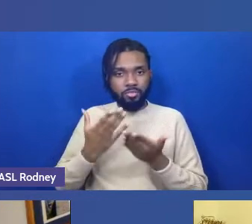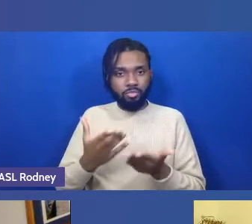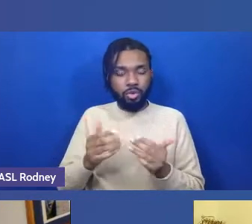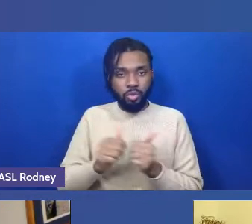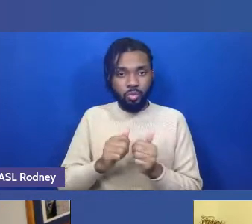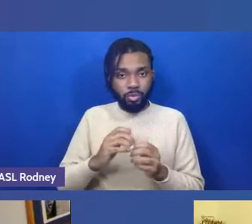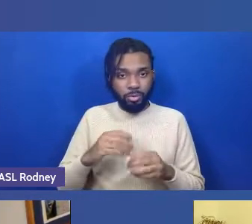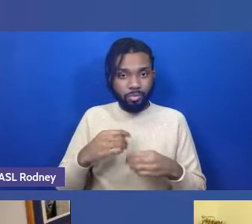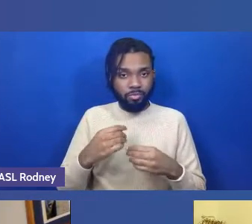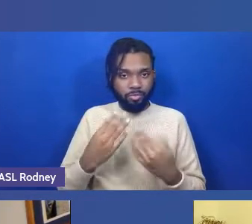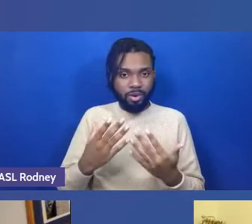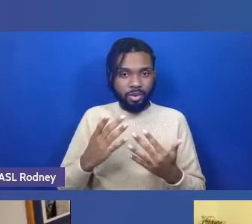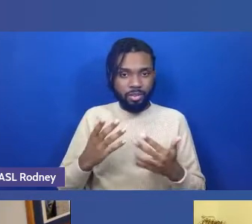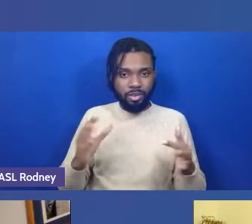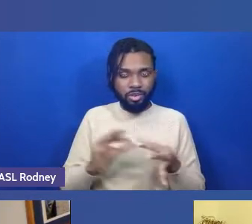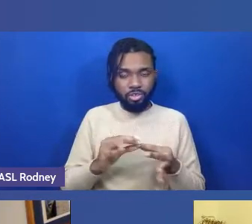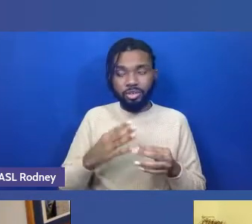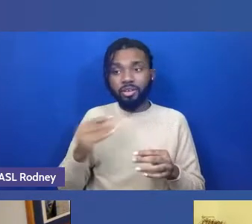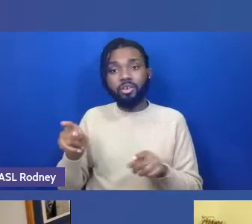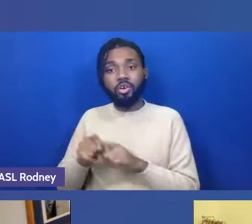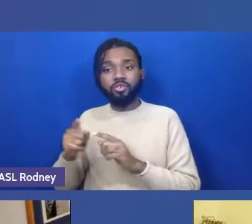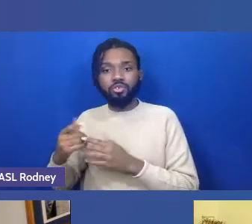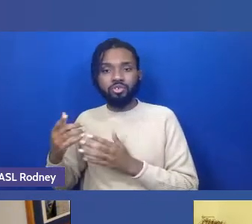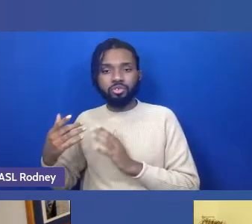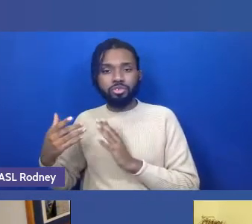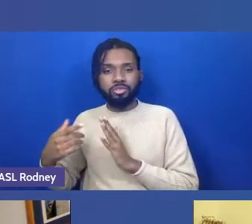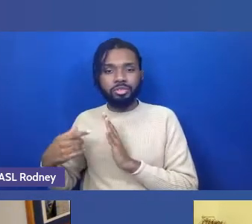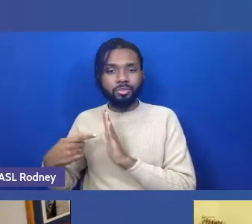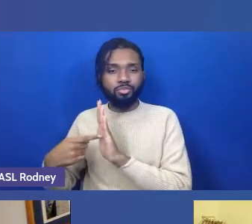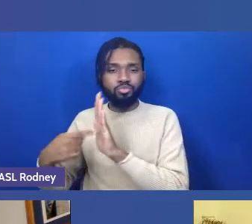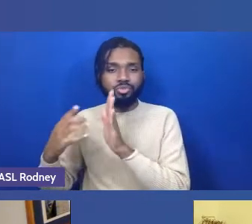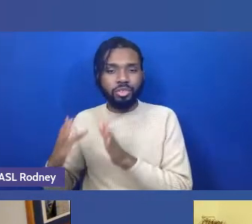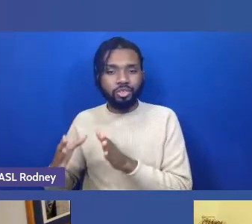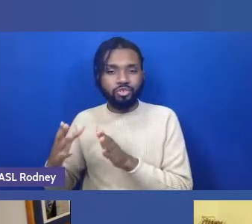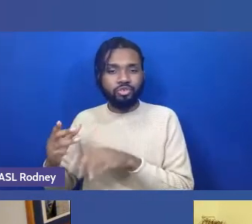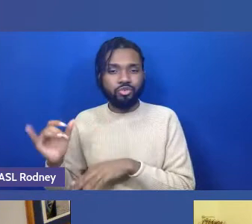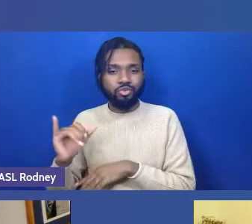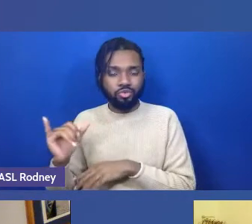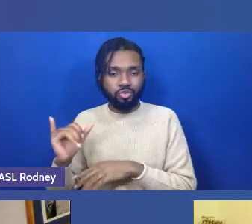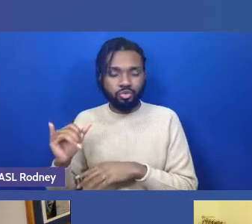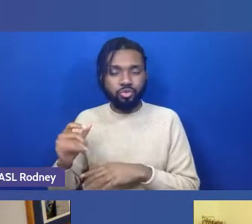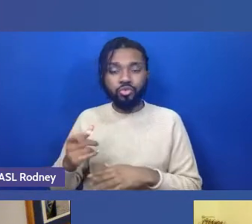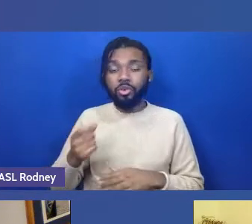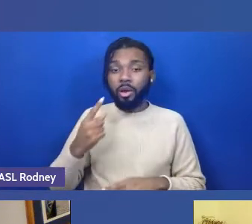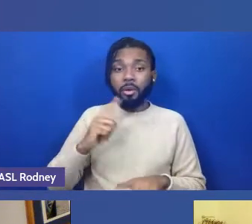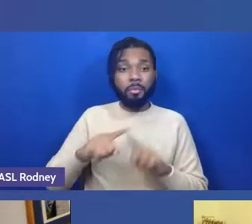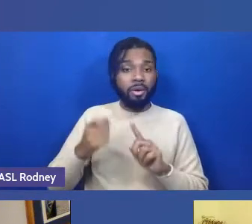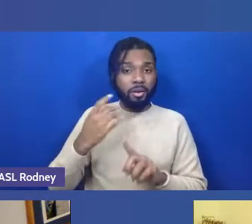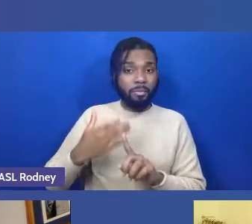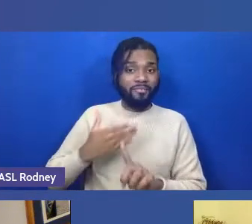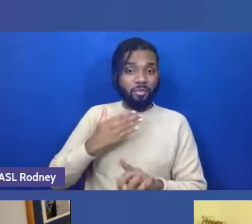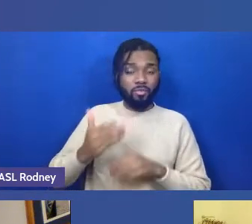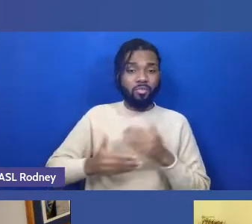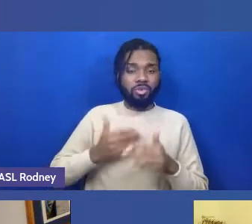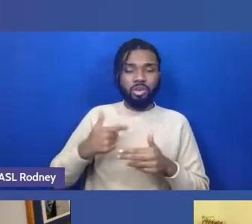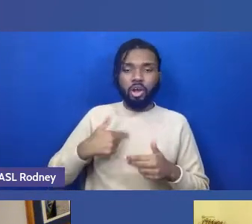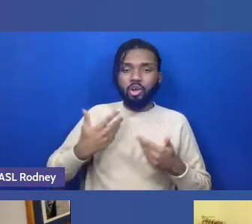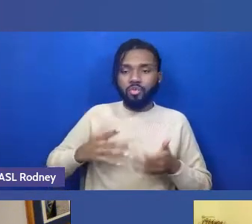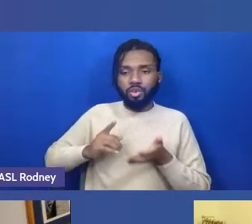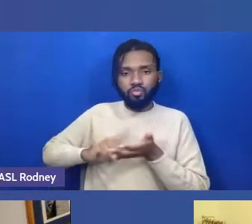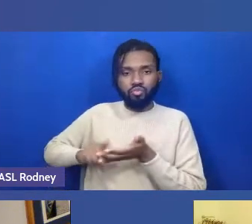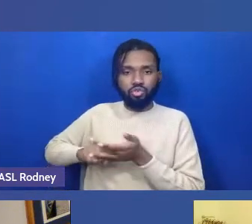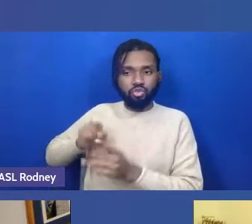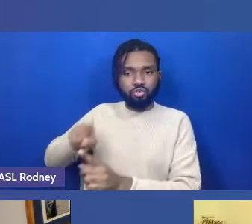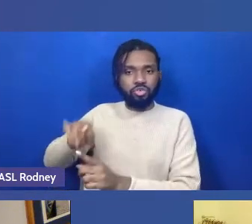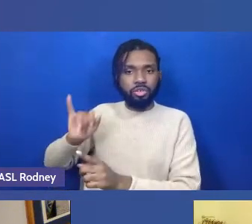what the presenter is bringing to that table. And I'm coming in with assumptions. I've done my research on that presenter